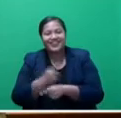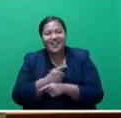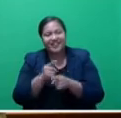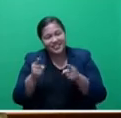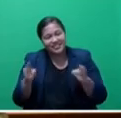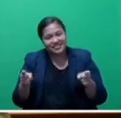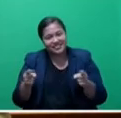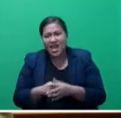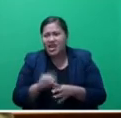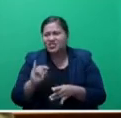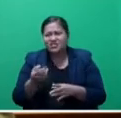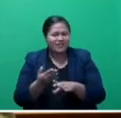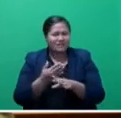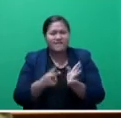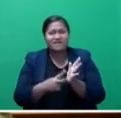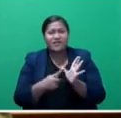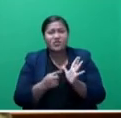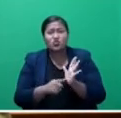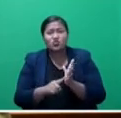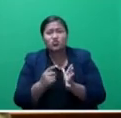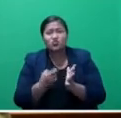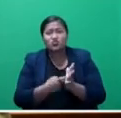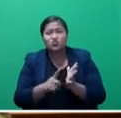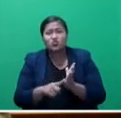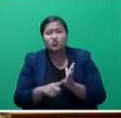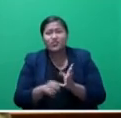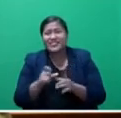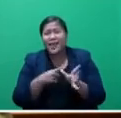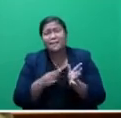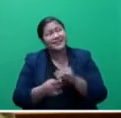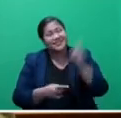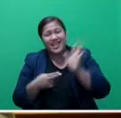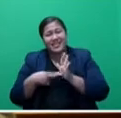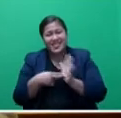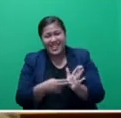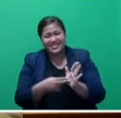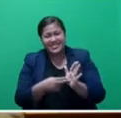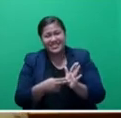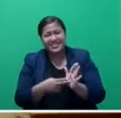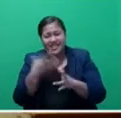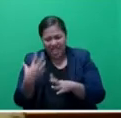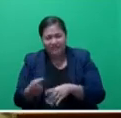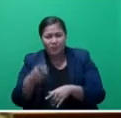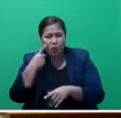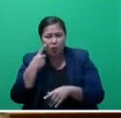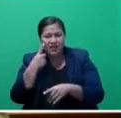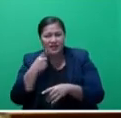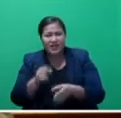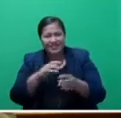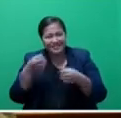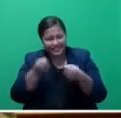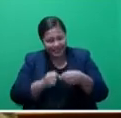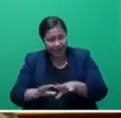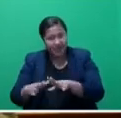the Saukuru Dam, which supplies water to residents and all the civic and business houses from Nandi and Lautoka, which is the